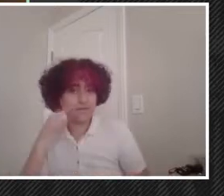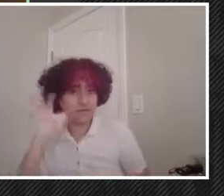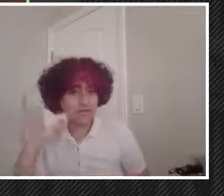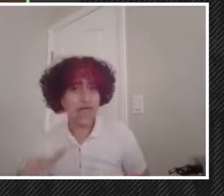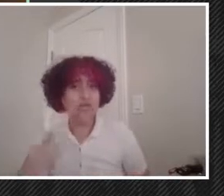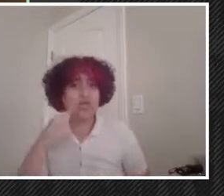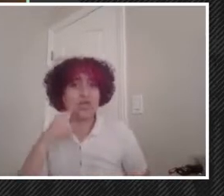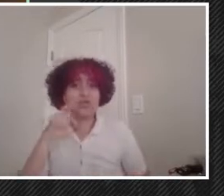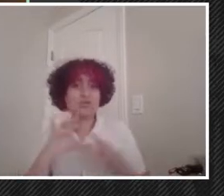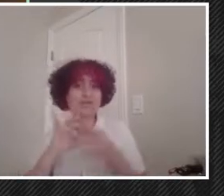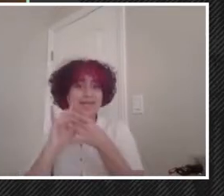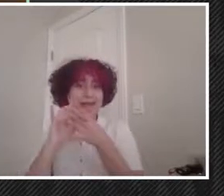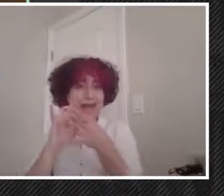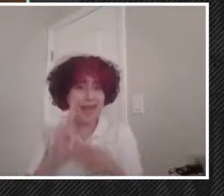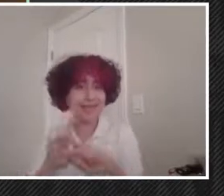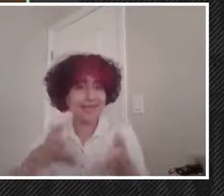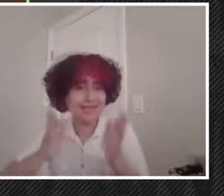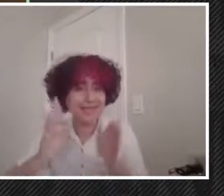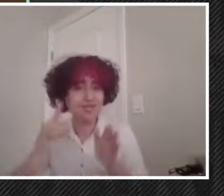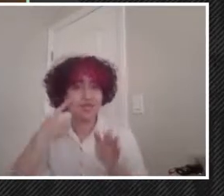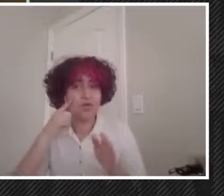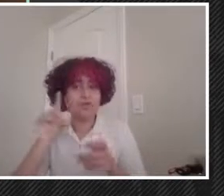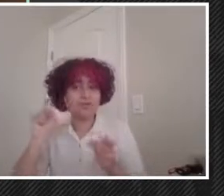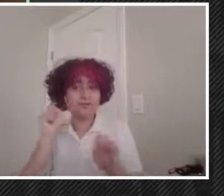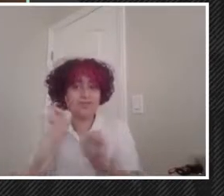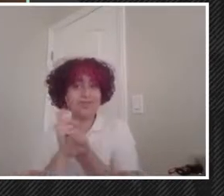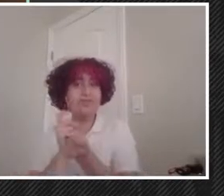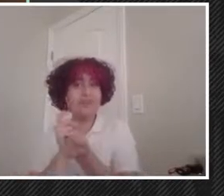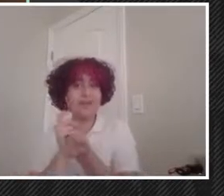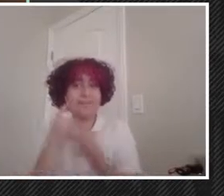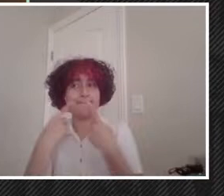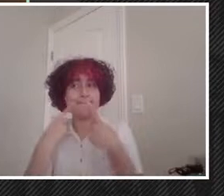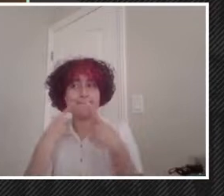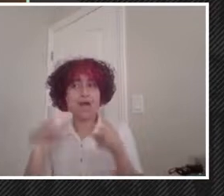the specific outcomes in that case, we'll be moving in the right direction.